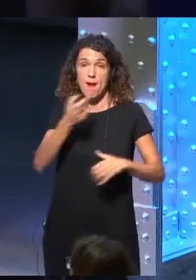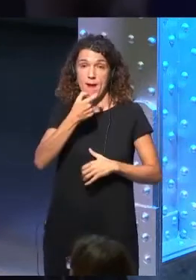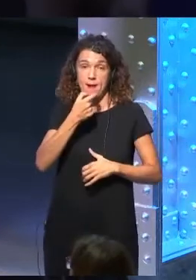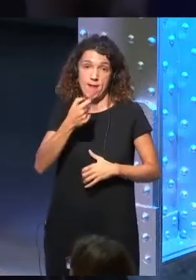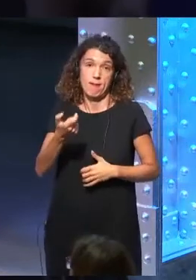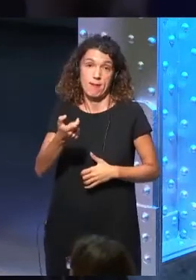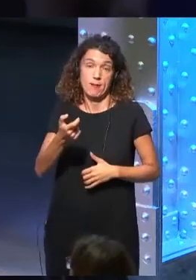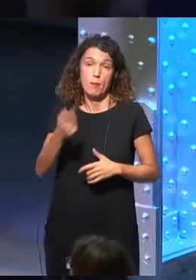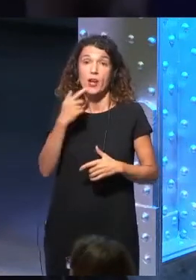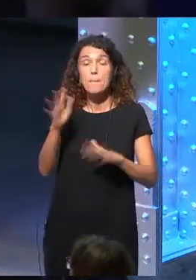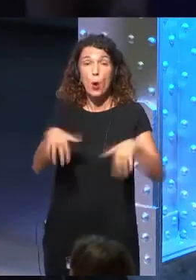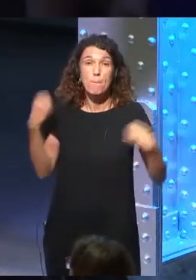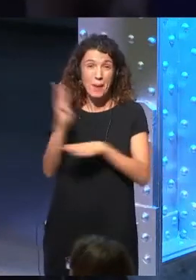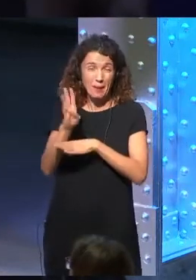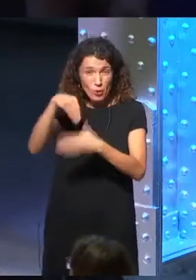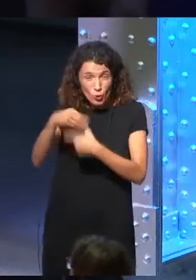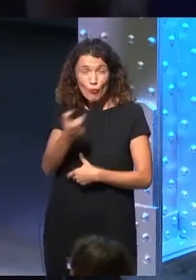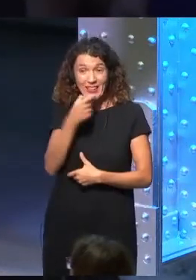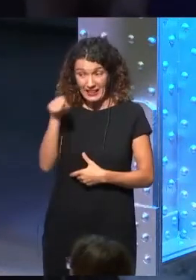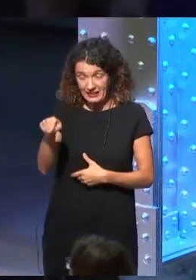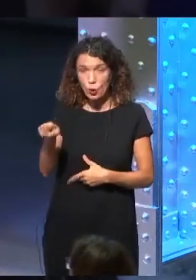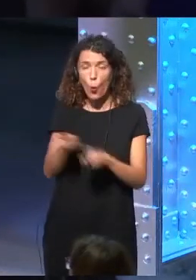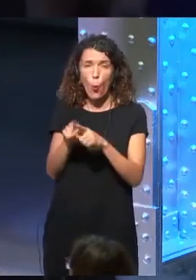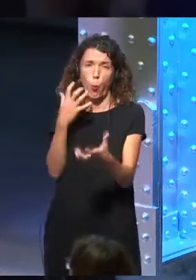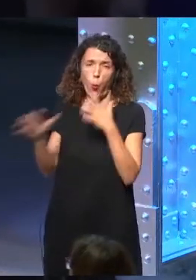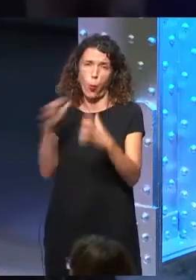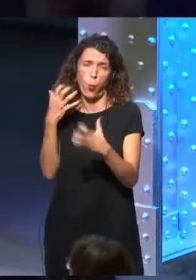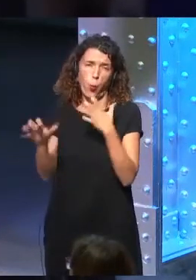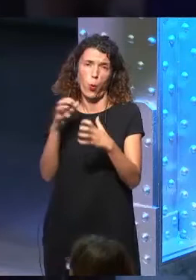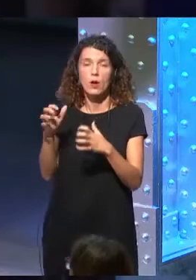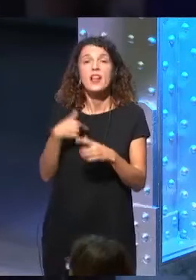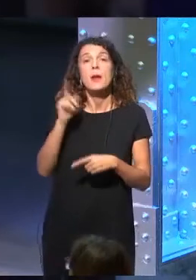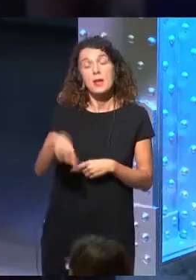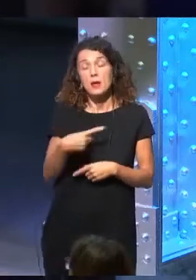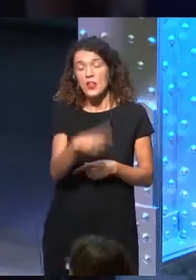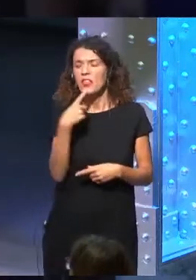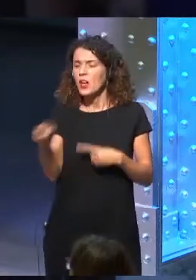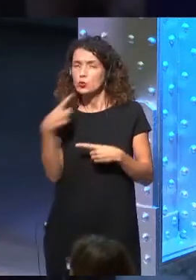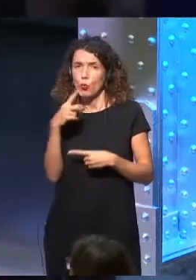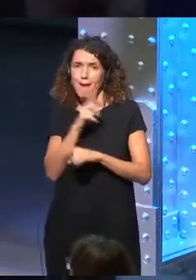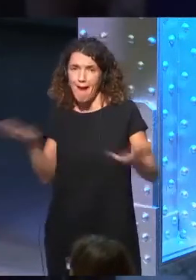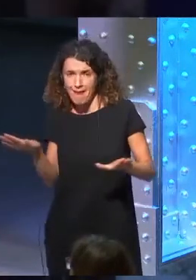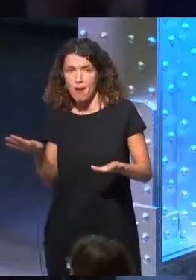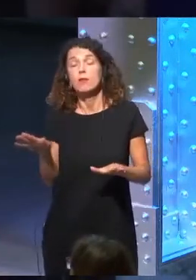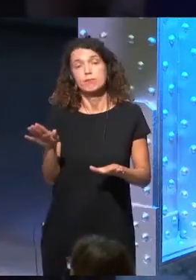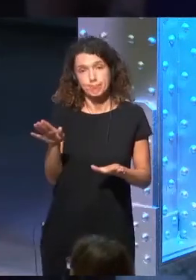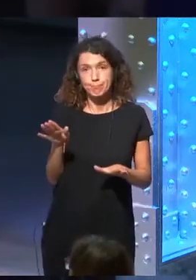MPs just shout women down if they don't want to listen to them. And I'm told that in the Afghan parliament, where they're up to